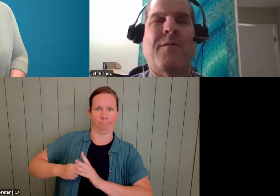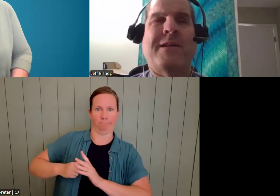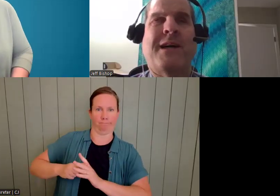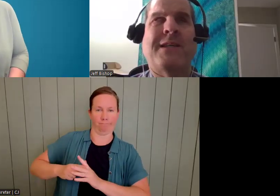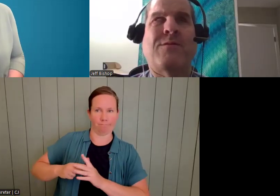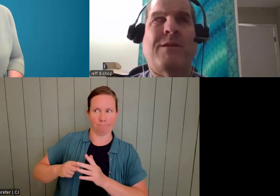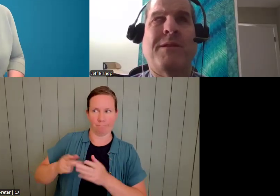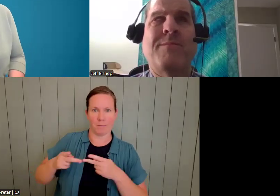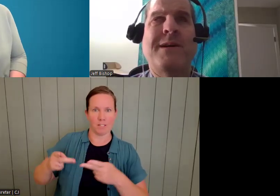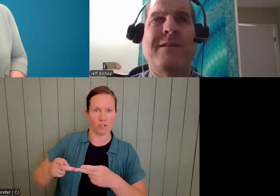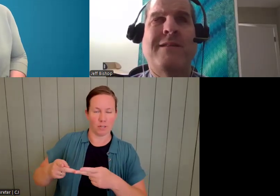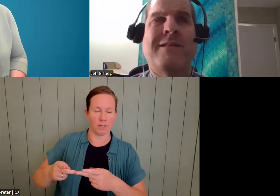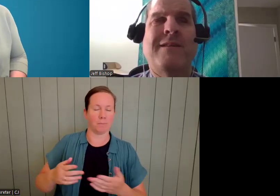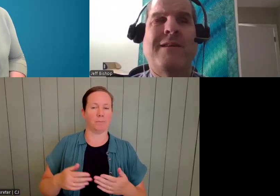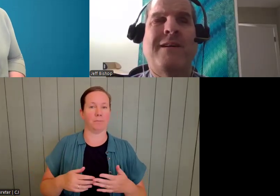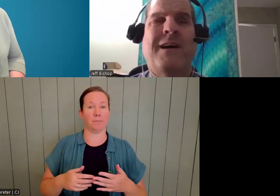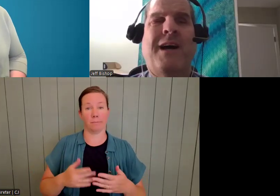Typically requires a high school diploma.